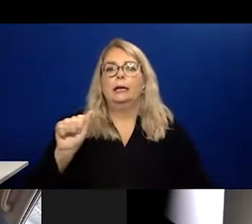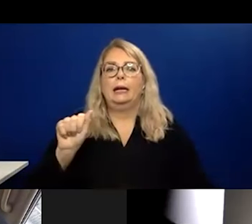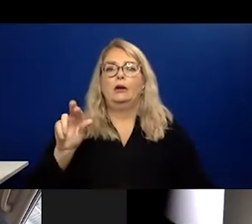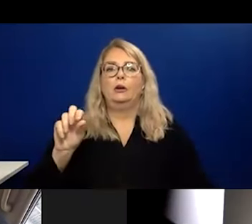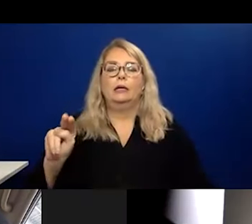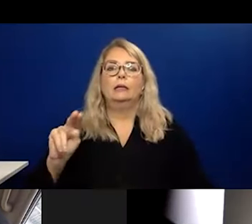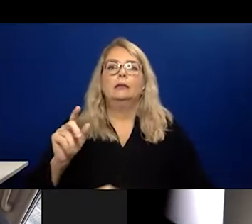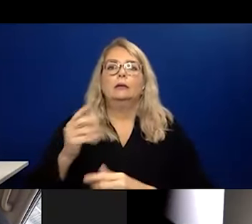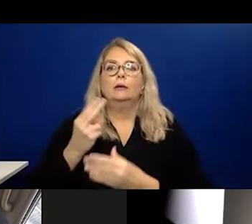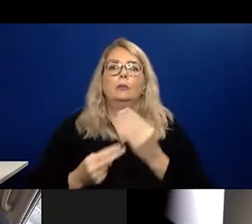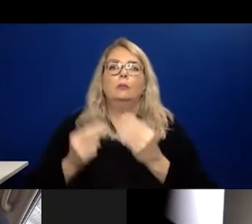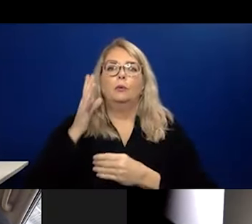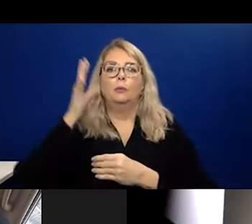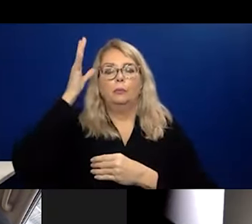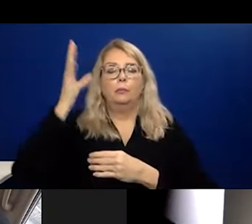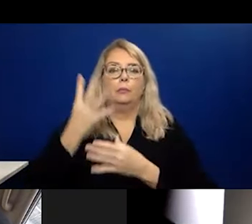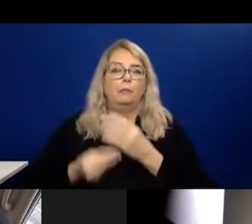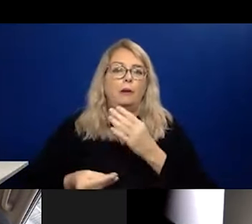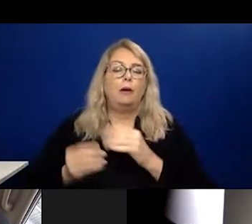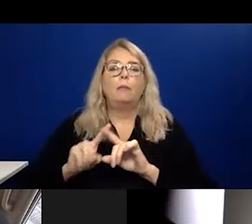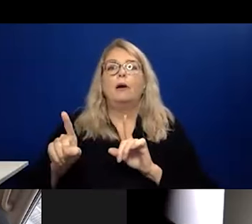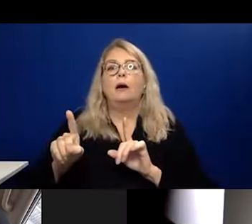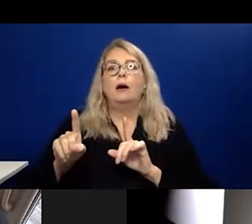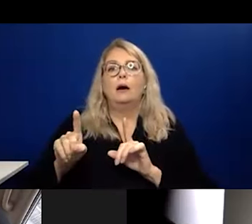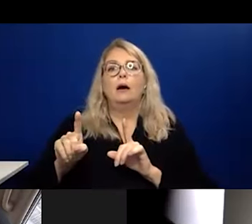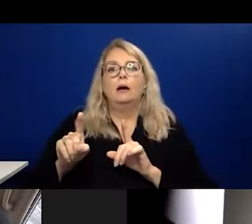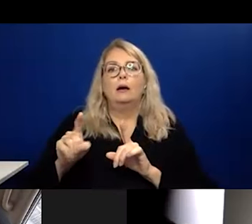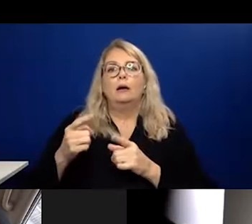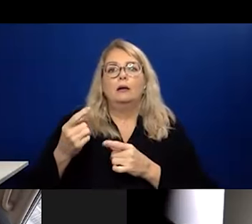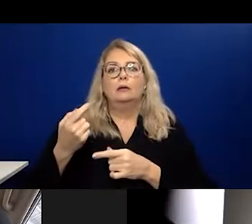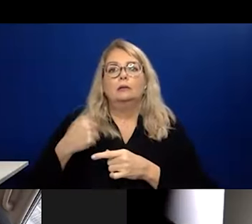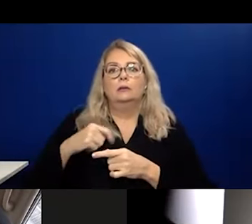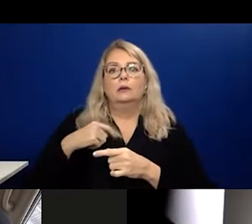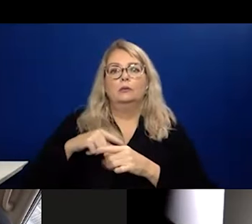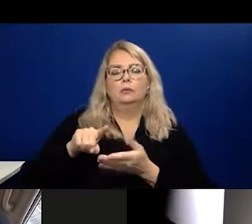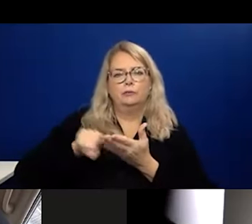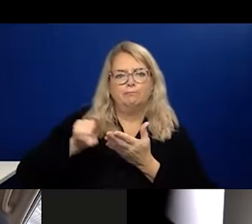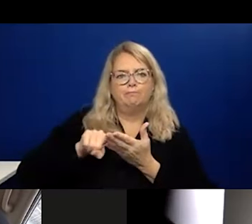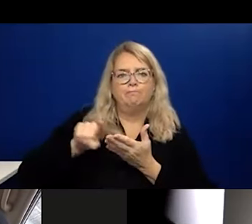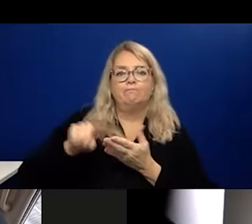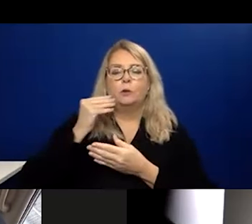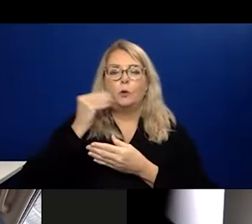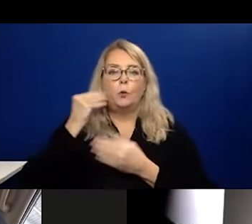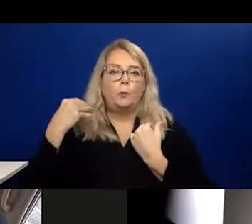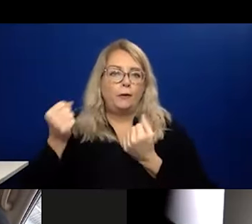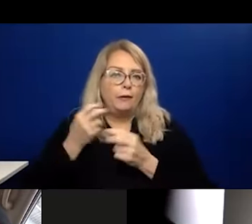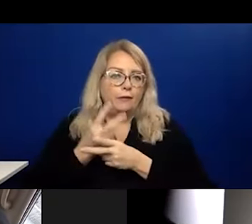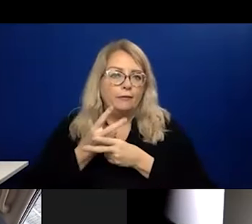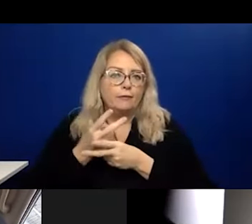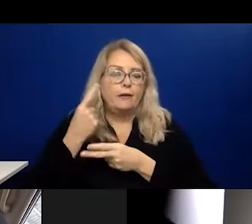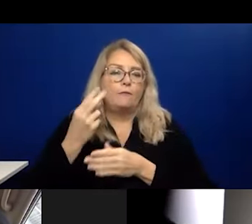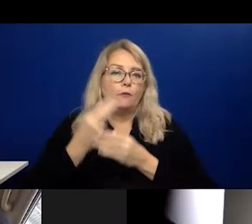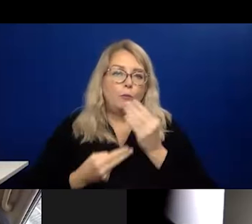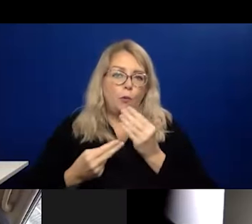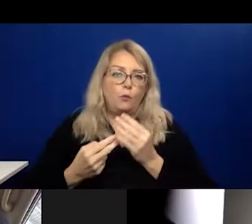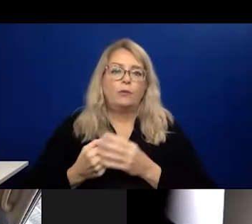Both of my parents have passed away, but we were looking at home health care for both of them, and